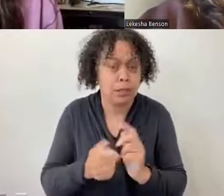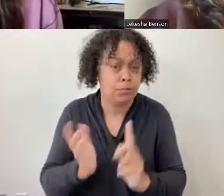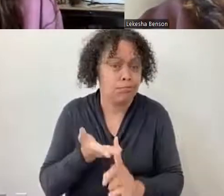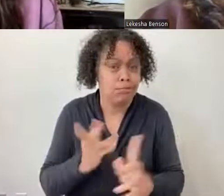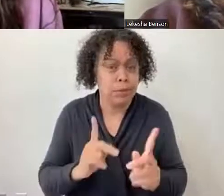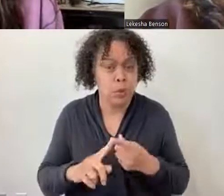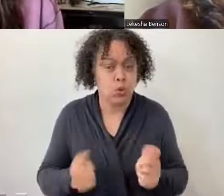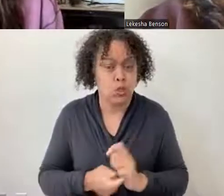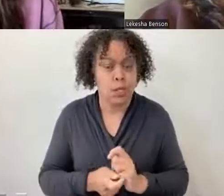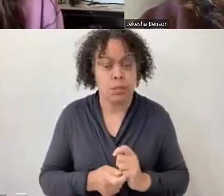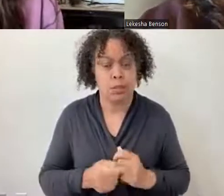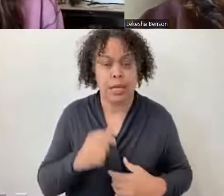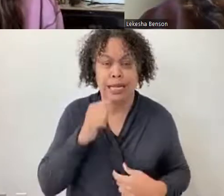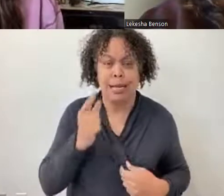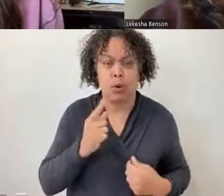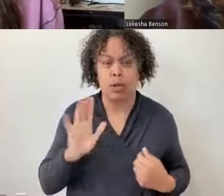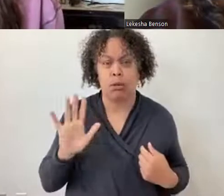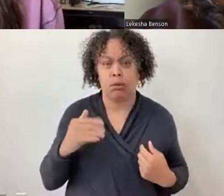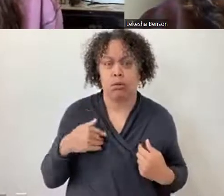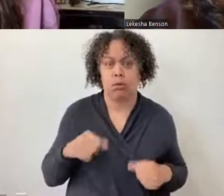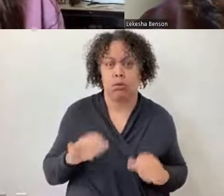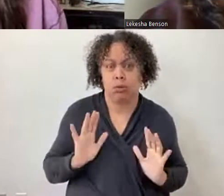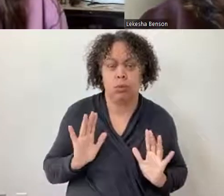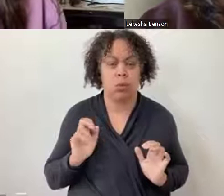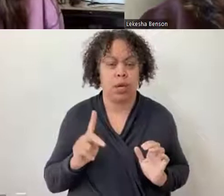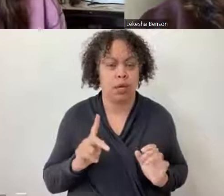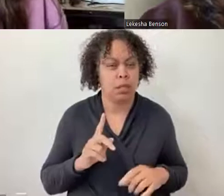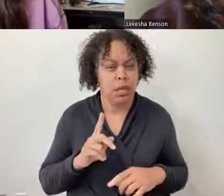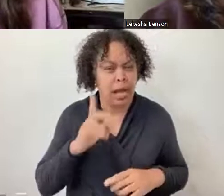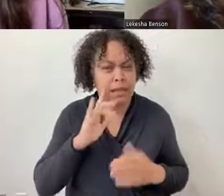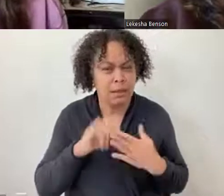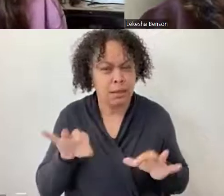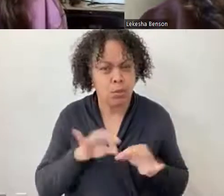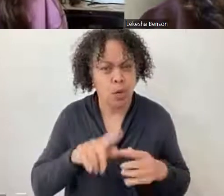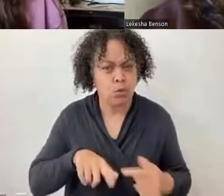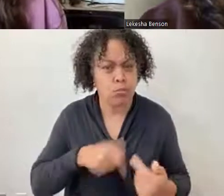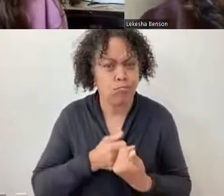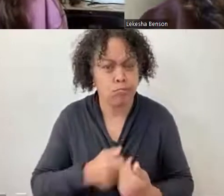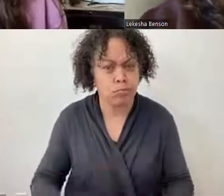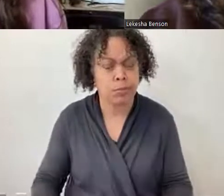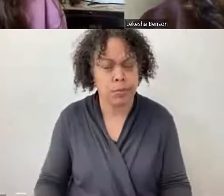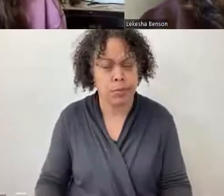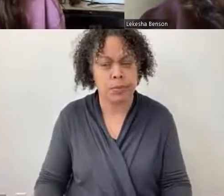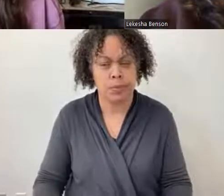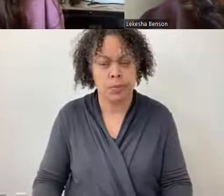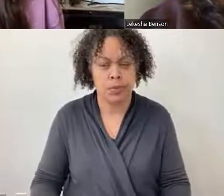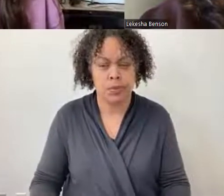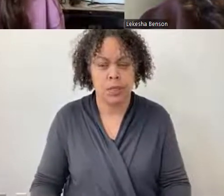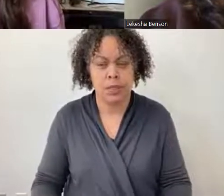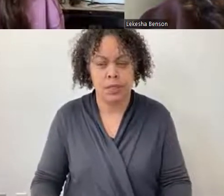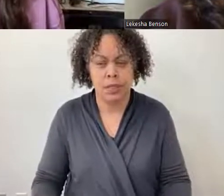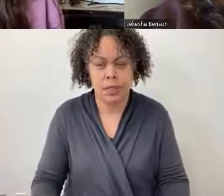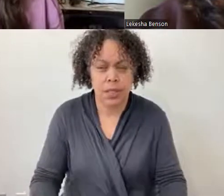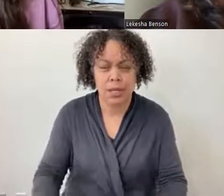And not just backing down, I think, is really important. Part of my own